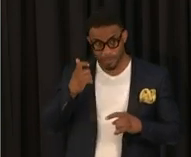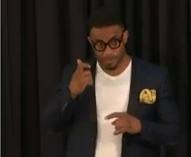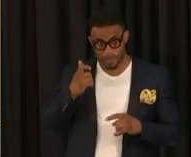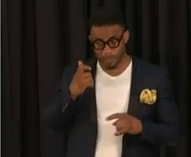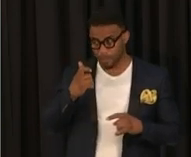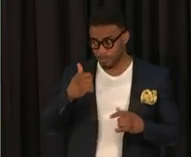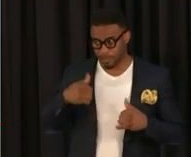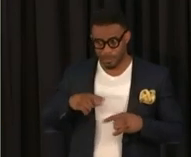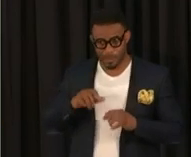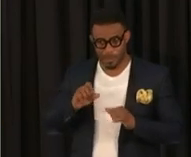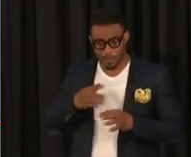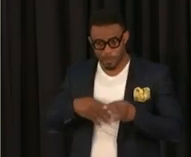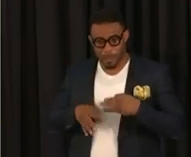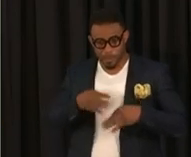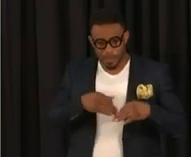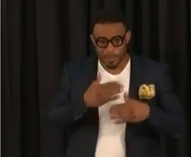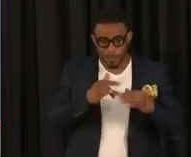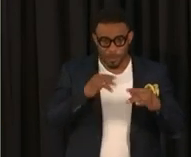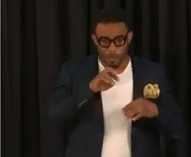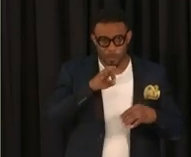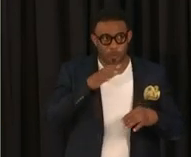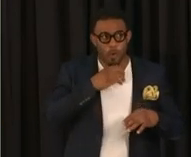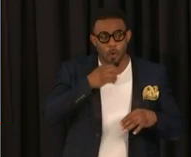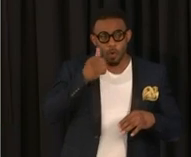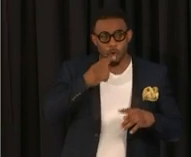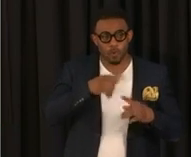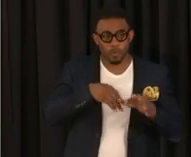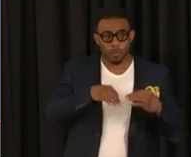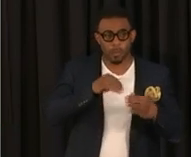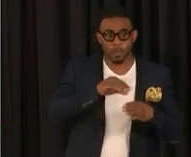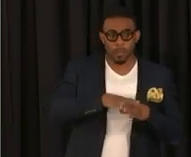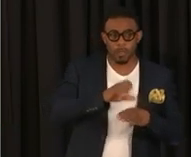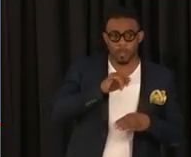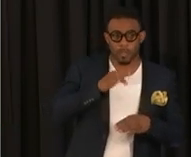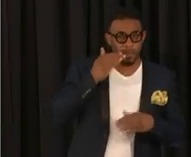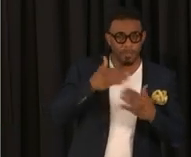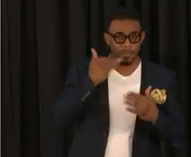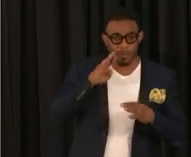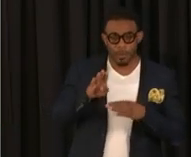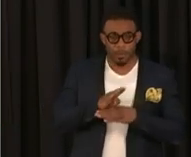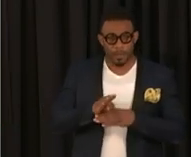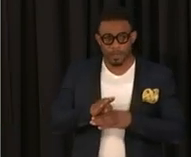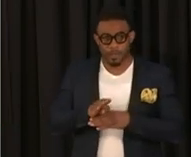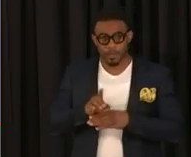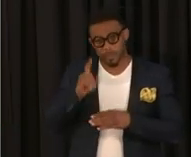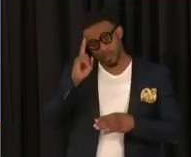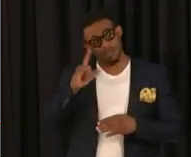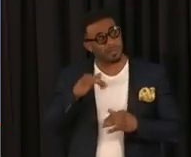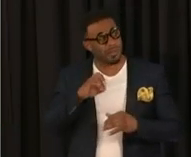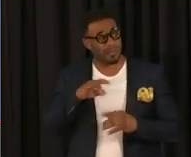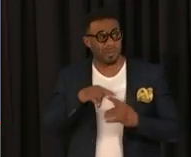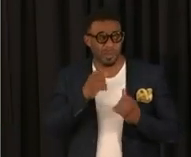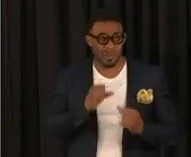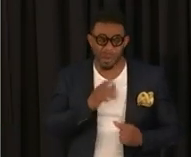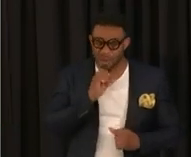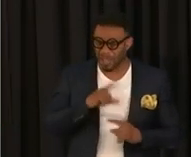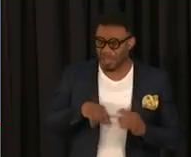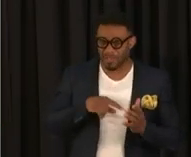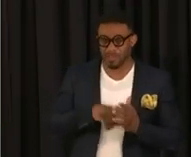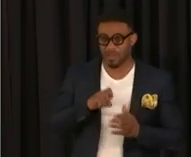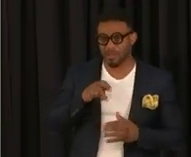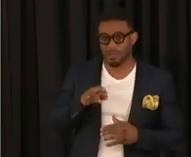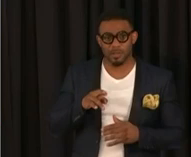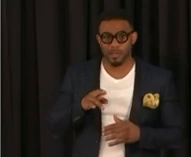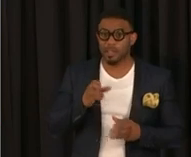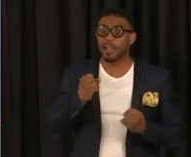of the RECs, to be able to replace some of the roofs that are older to put solar on. So even if you're a business and you think, well, my roof's too old and I can't